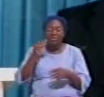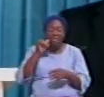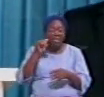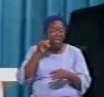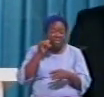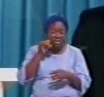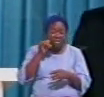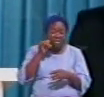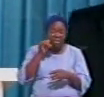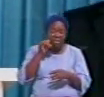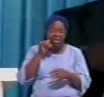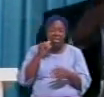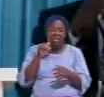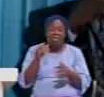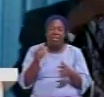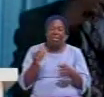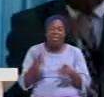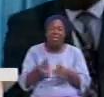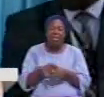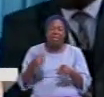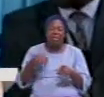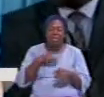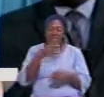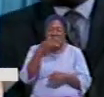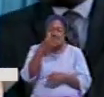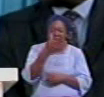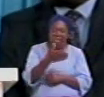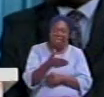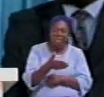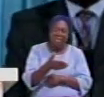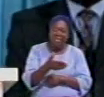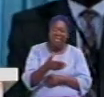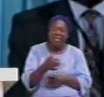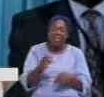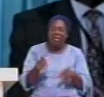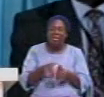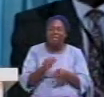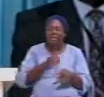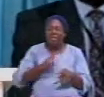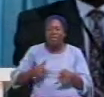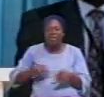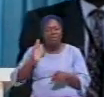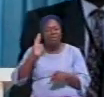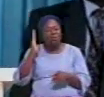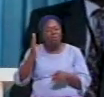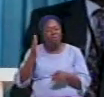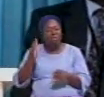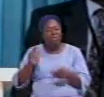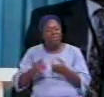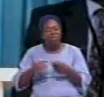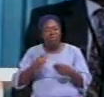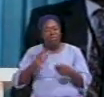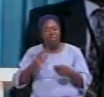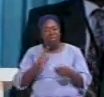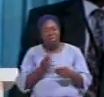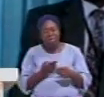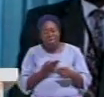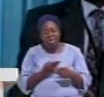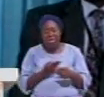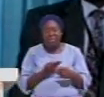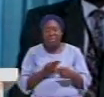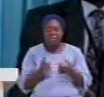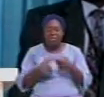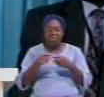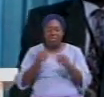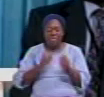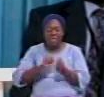night as we were in that particular place, as the Lord was ministering to us to exceed all limits